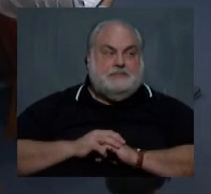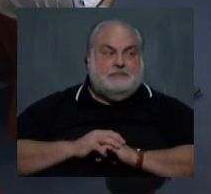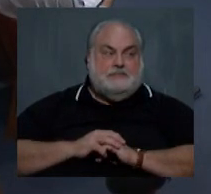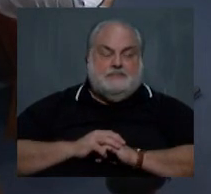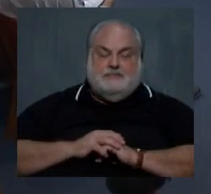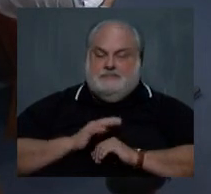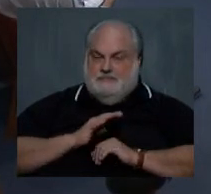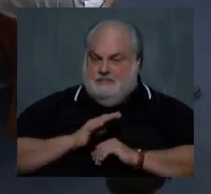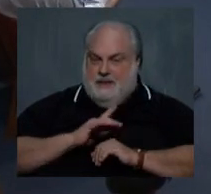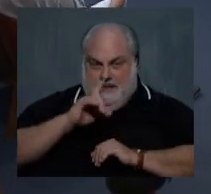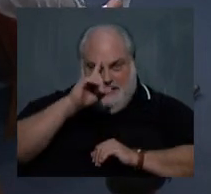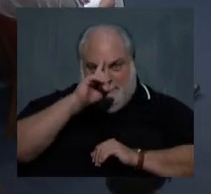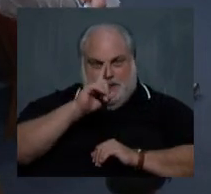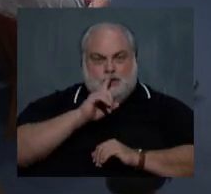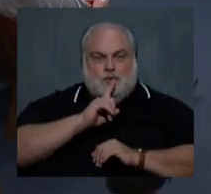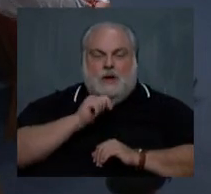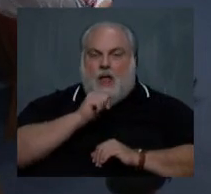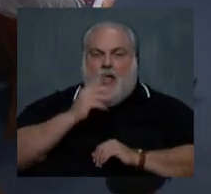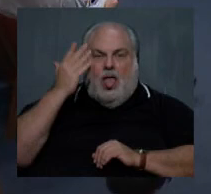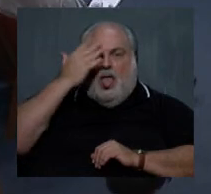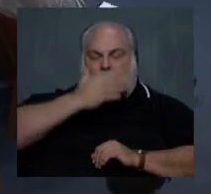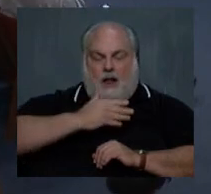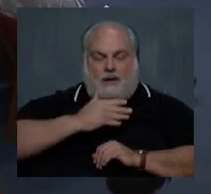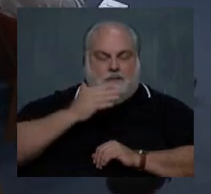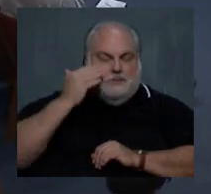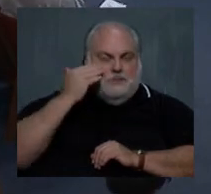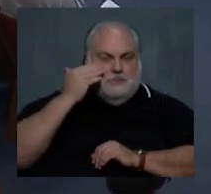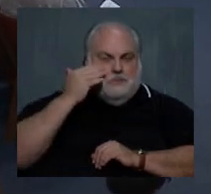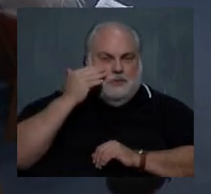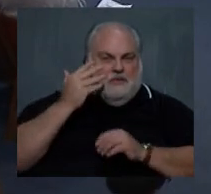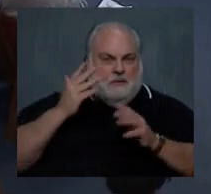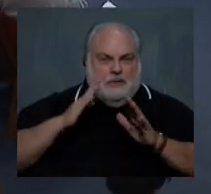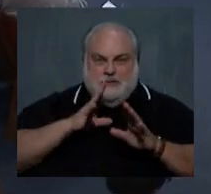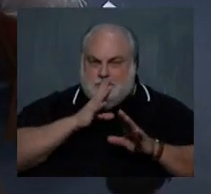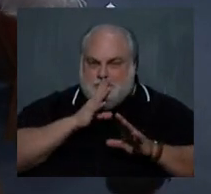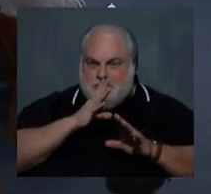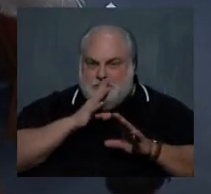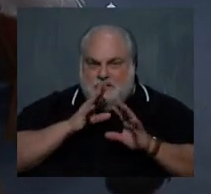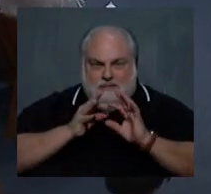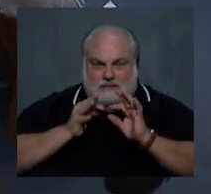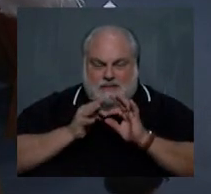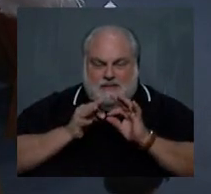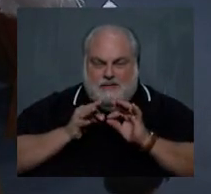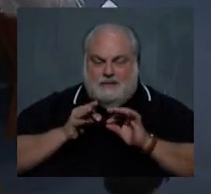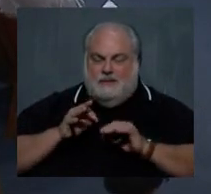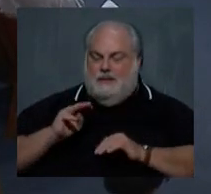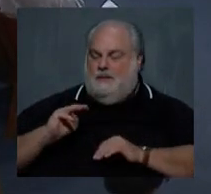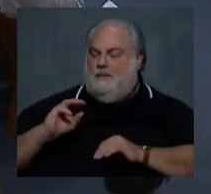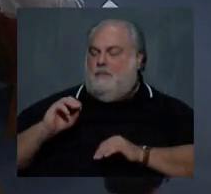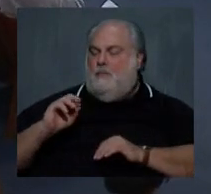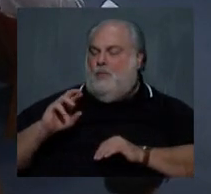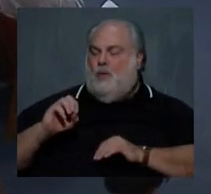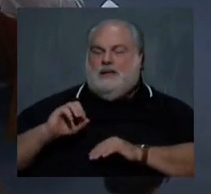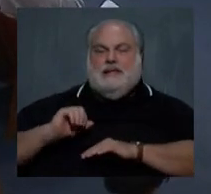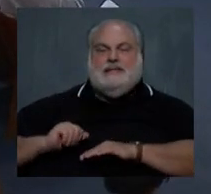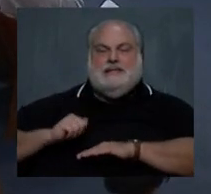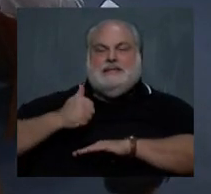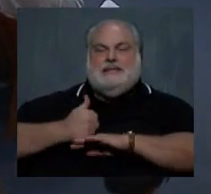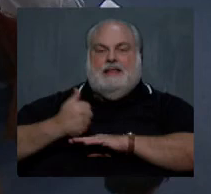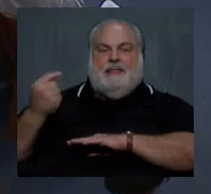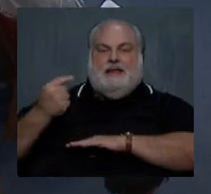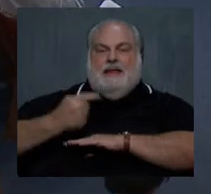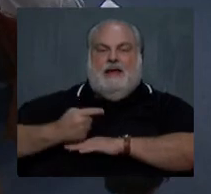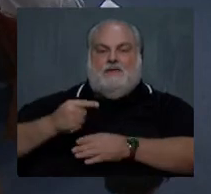Okay, I just wanted to note Right. that in it. I didn't know whether they were going to speak and, Now, this is just to set the date next week. yeah, Okay.